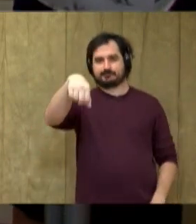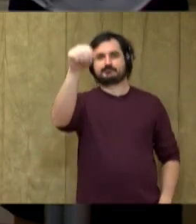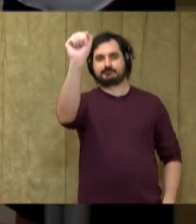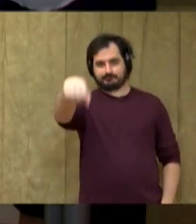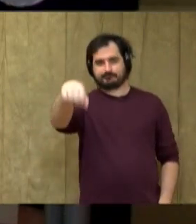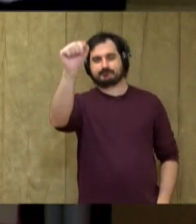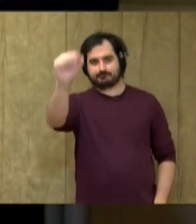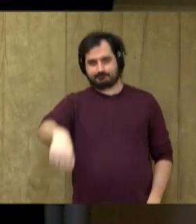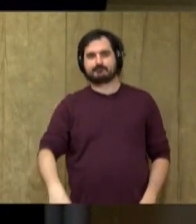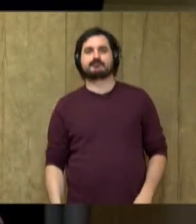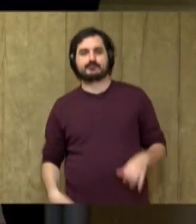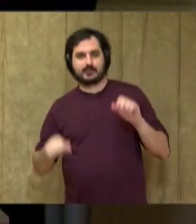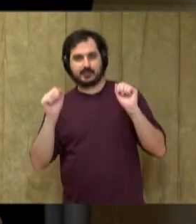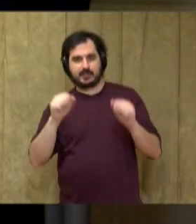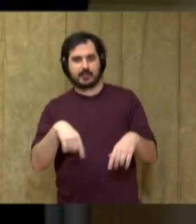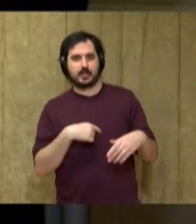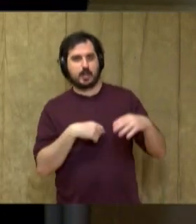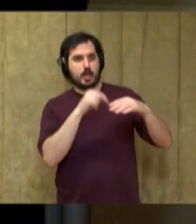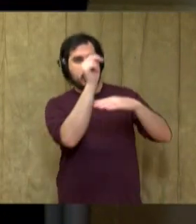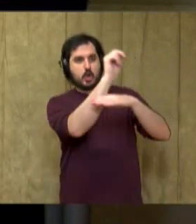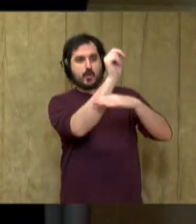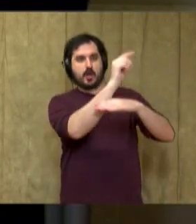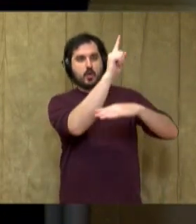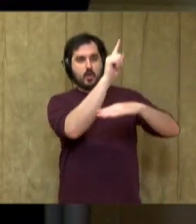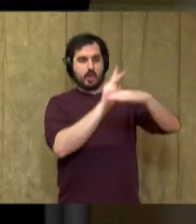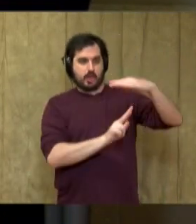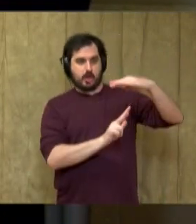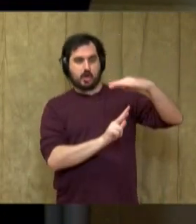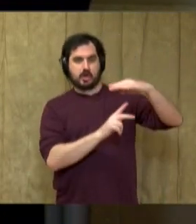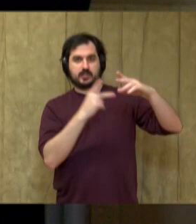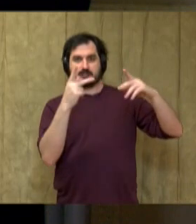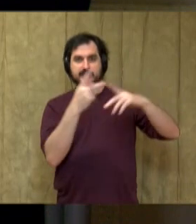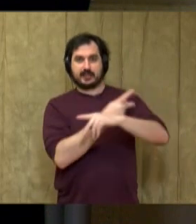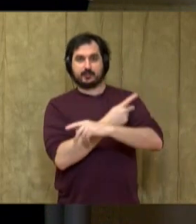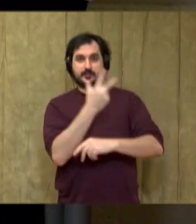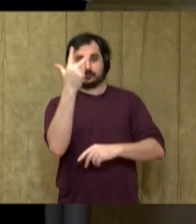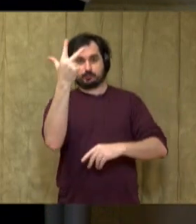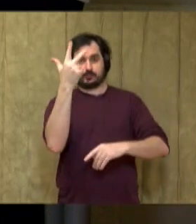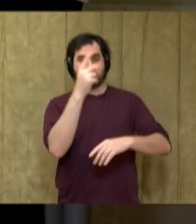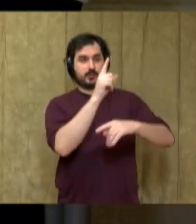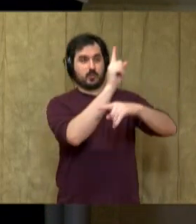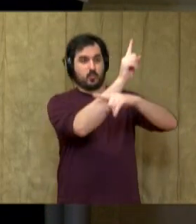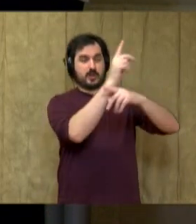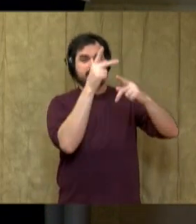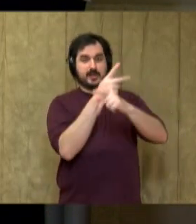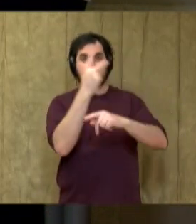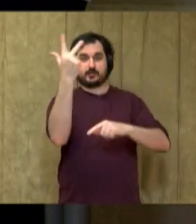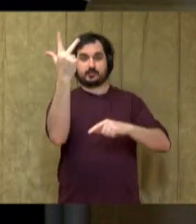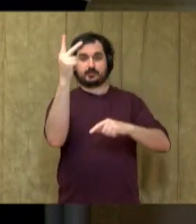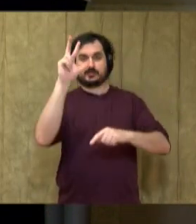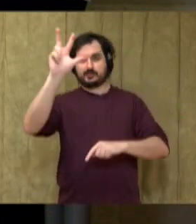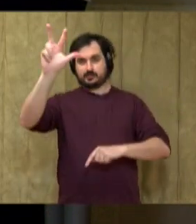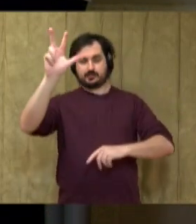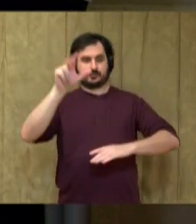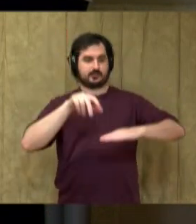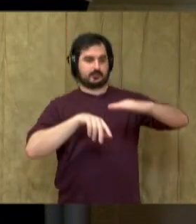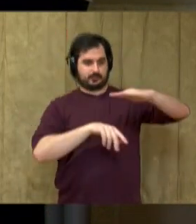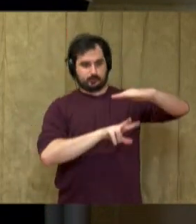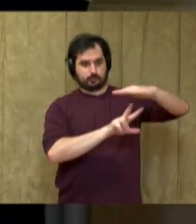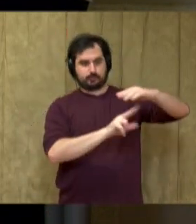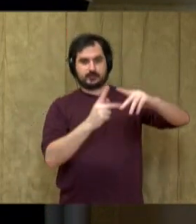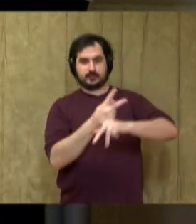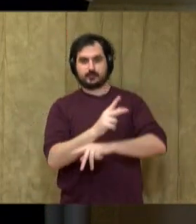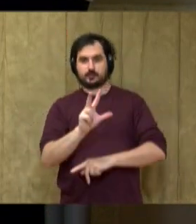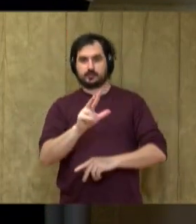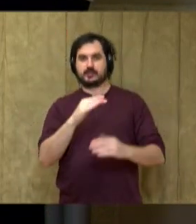and I could multiply the numerator by 3 and the denominator by 3, and I would get 3/9. So that's why